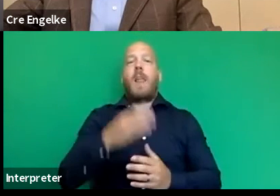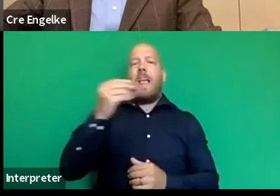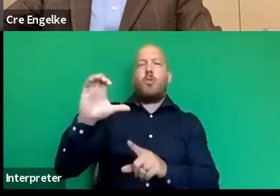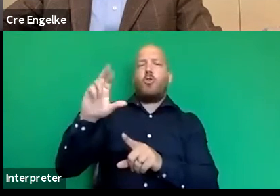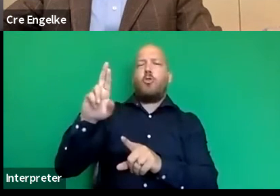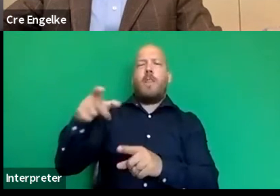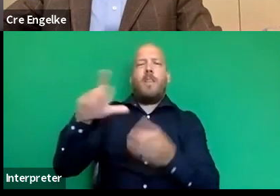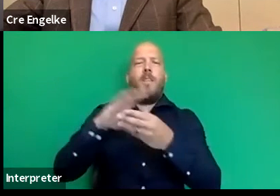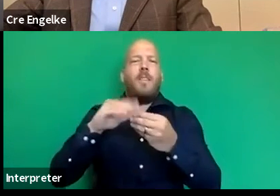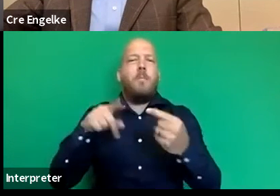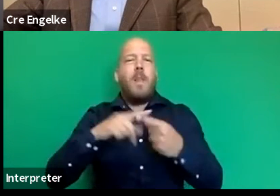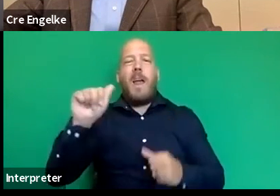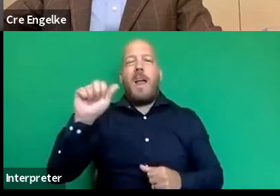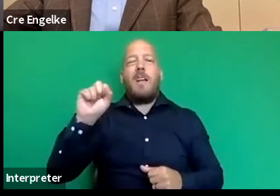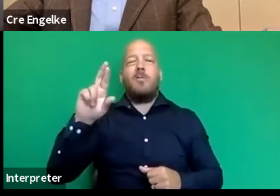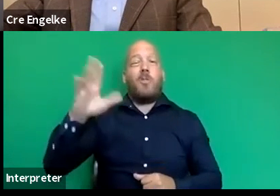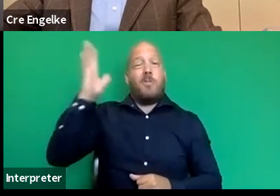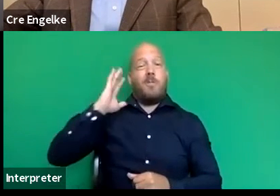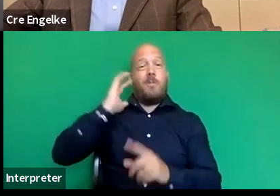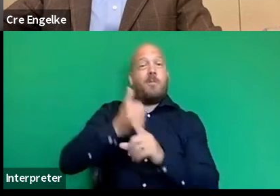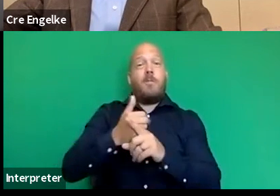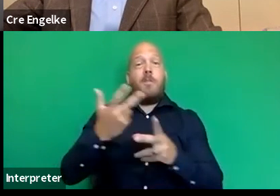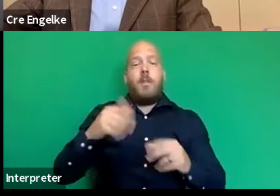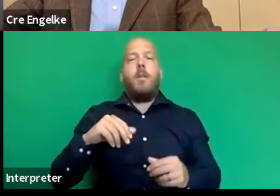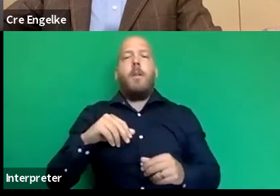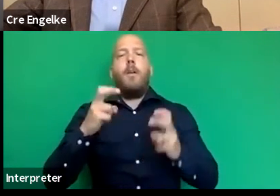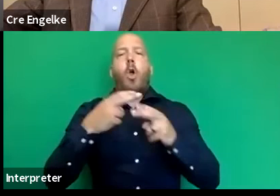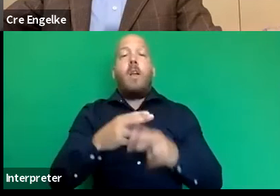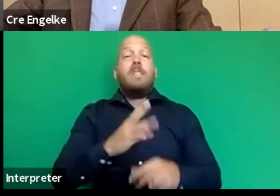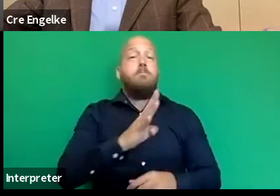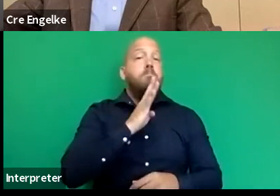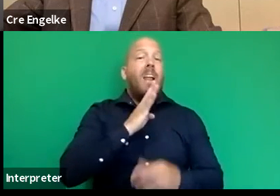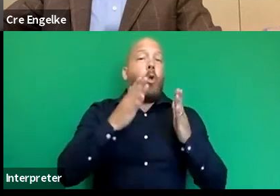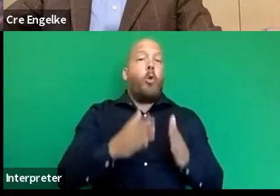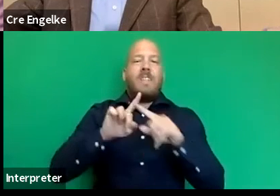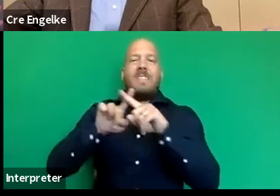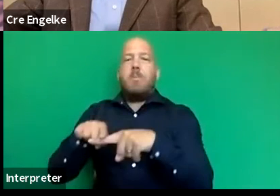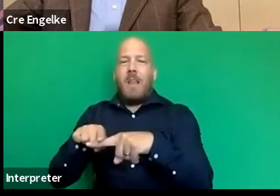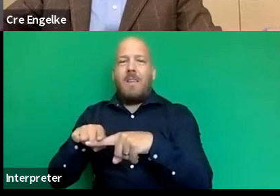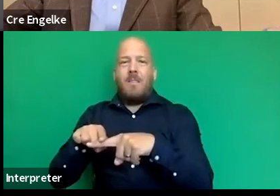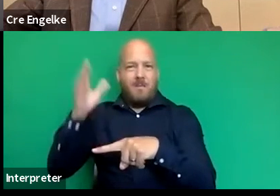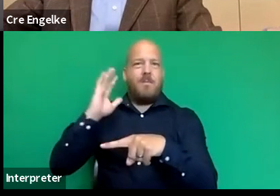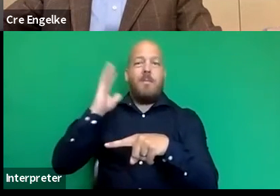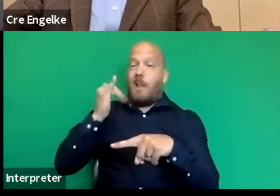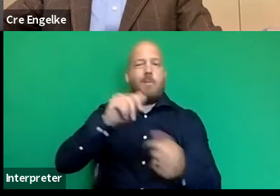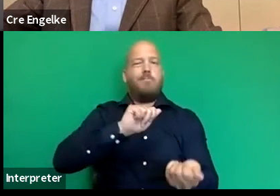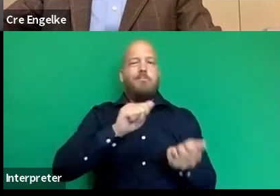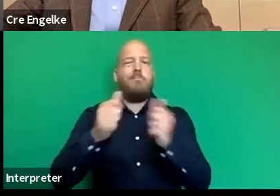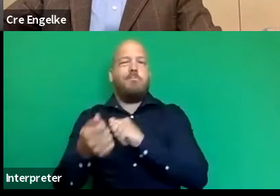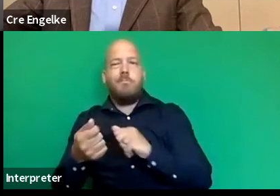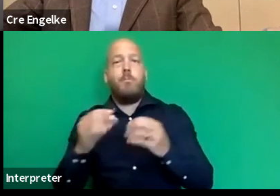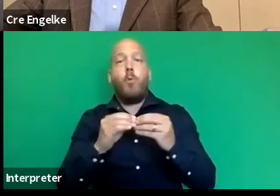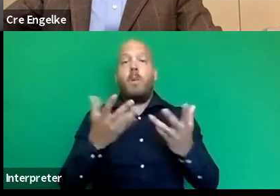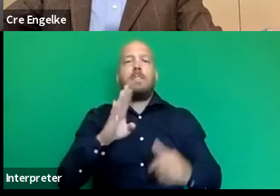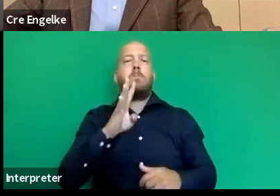independence. So we don't have that issue at nearly to the same degree, but there are still those edge cases